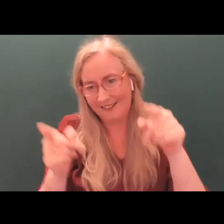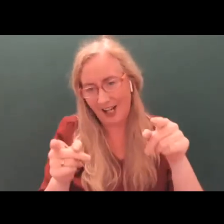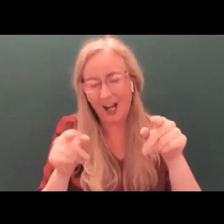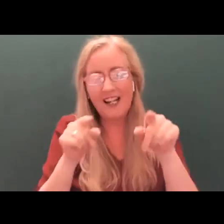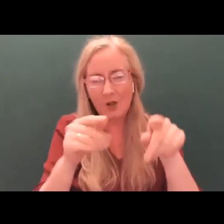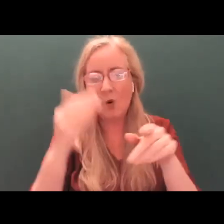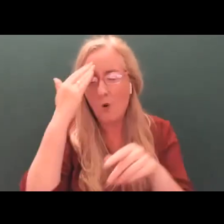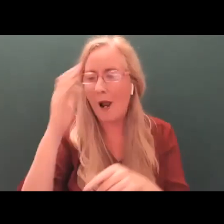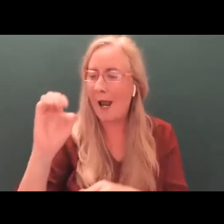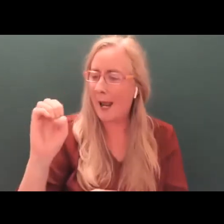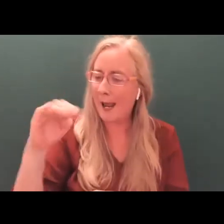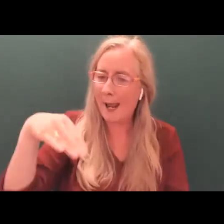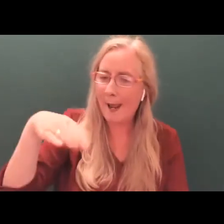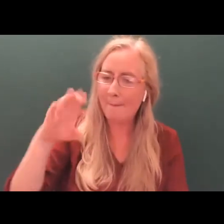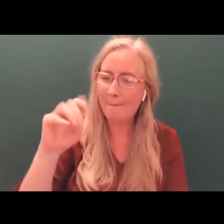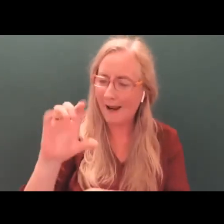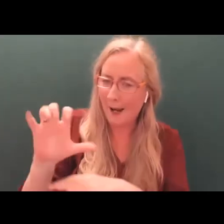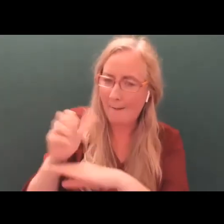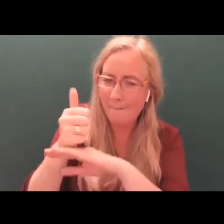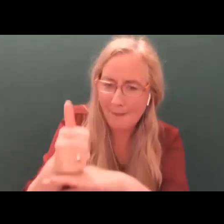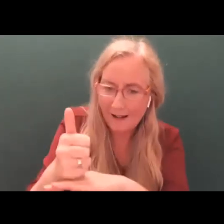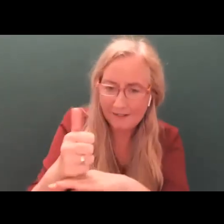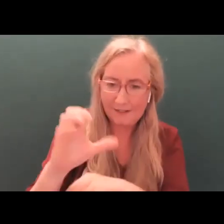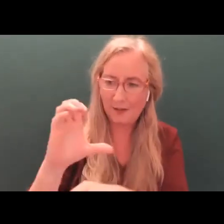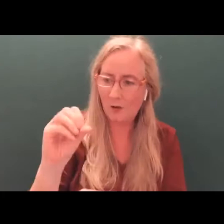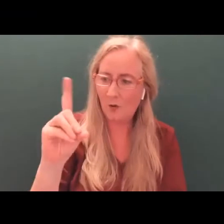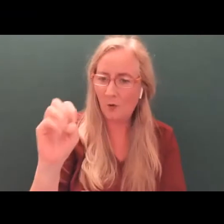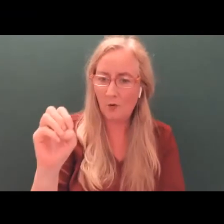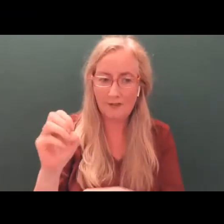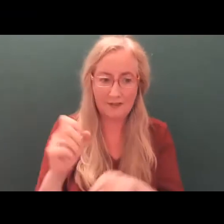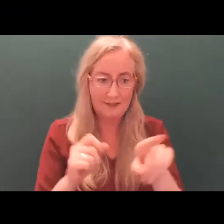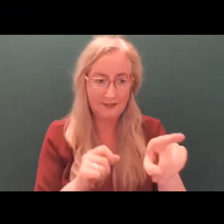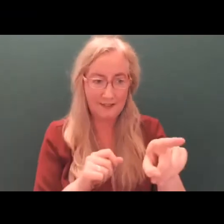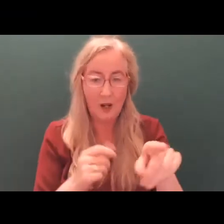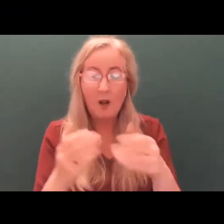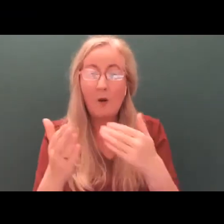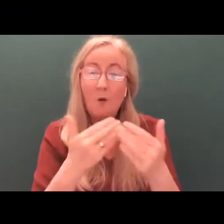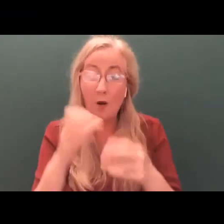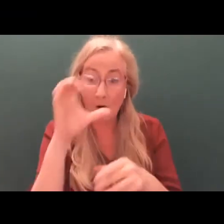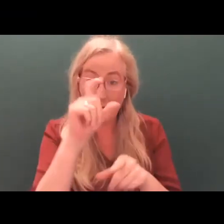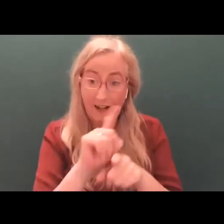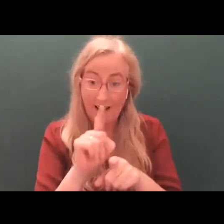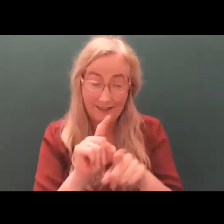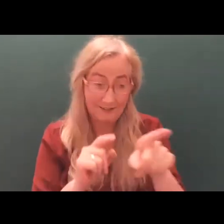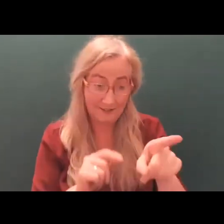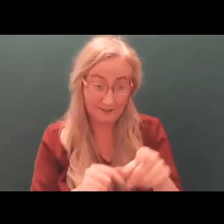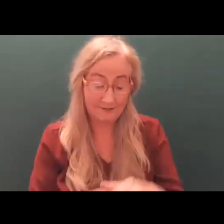embed code.